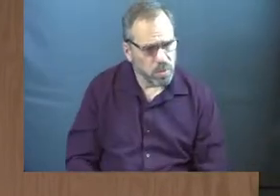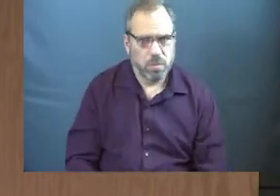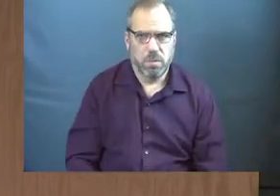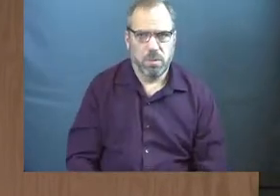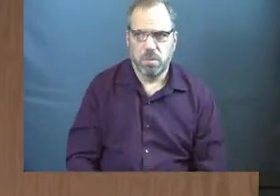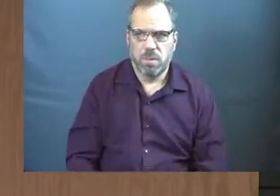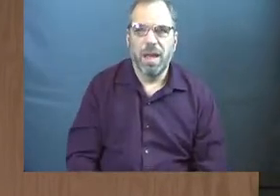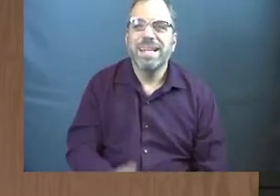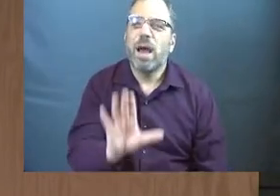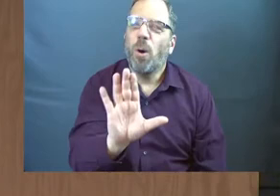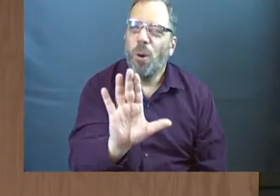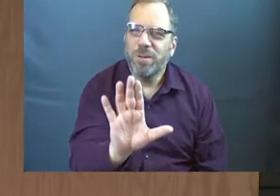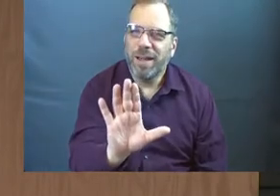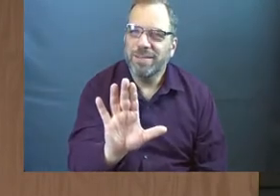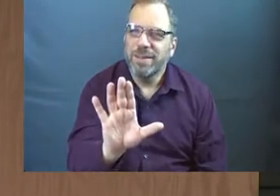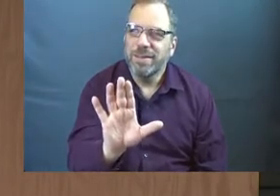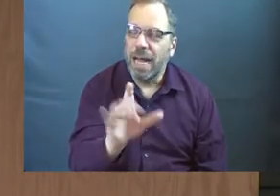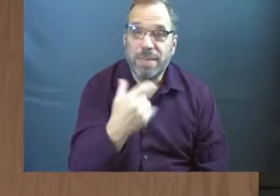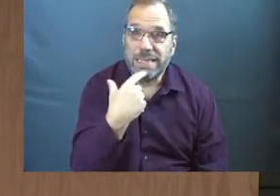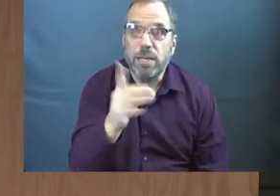Now, I'm not saying you should do this, by the way.